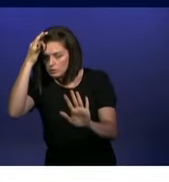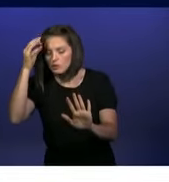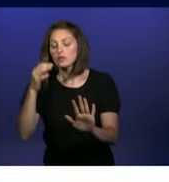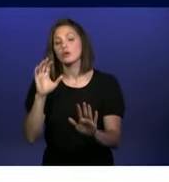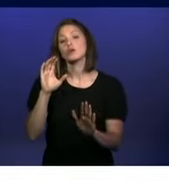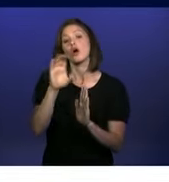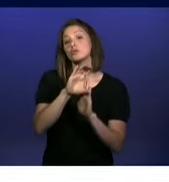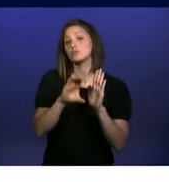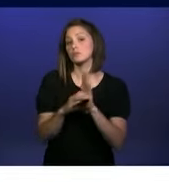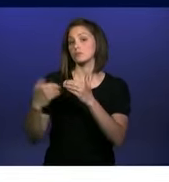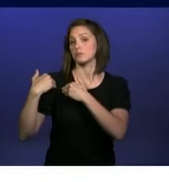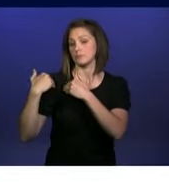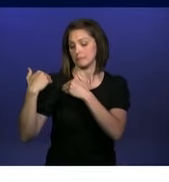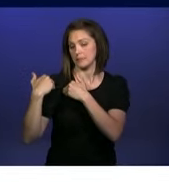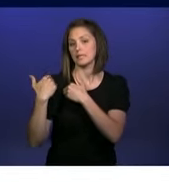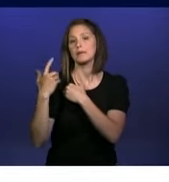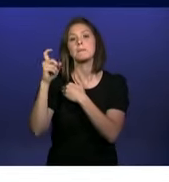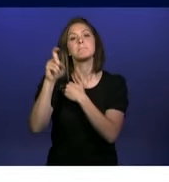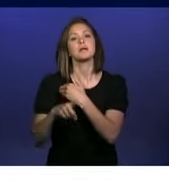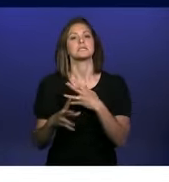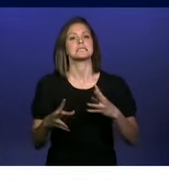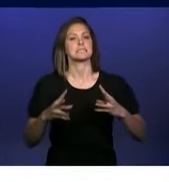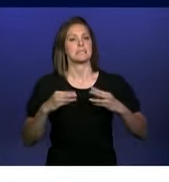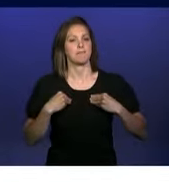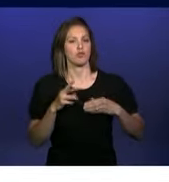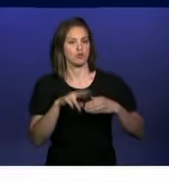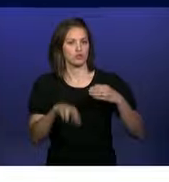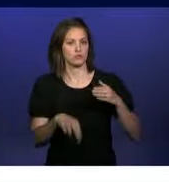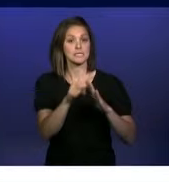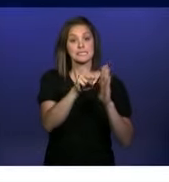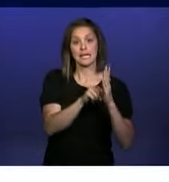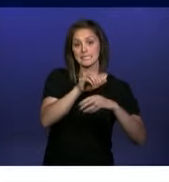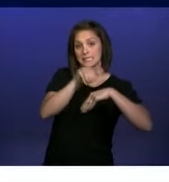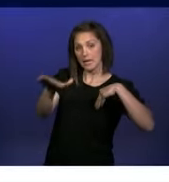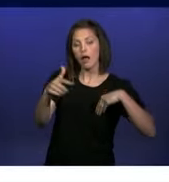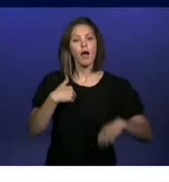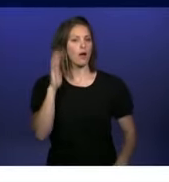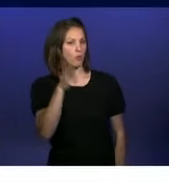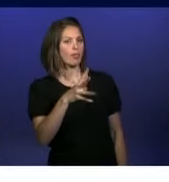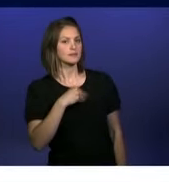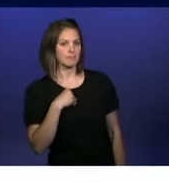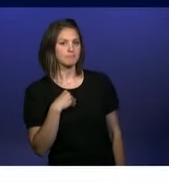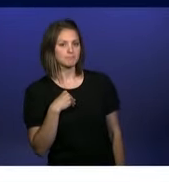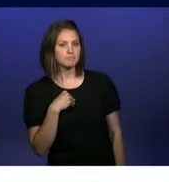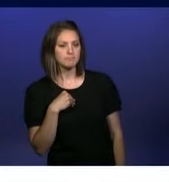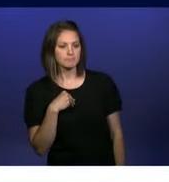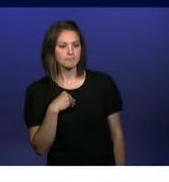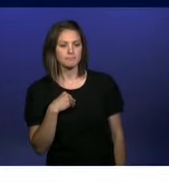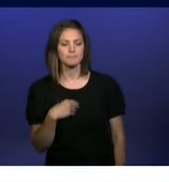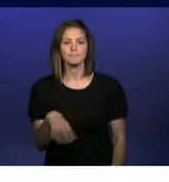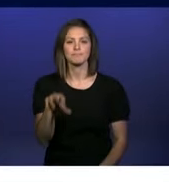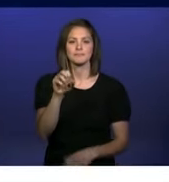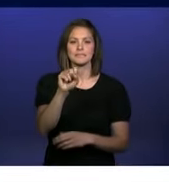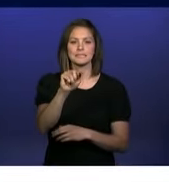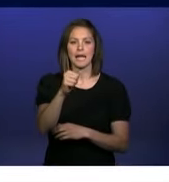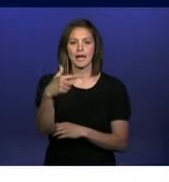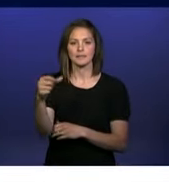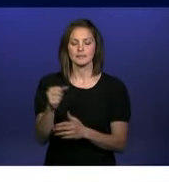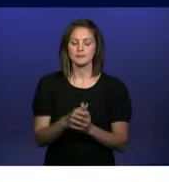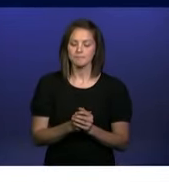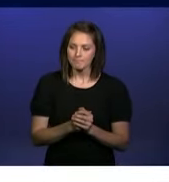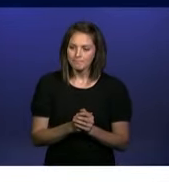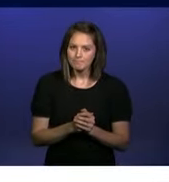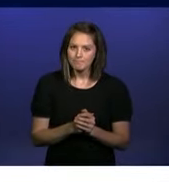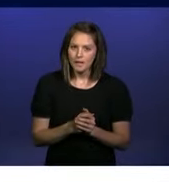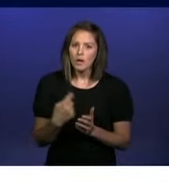constitutional responsibility is to accept the results the state sends you, and yes, I will accept those. Mr. Staggs. It really is something that